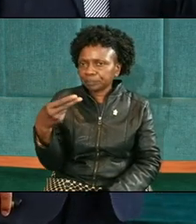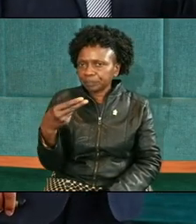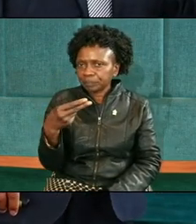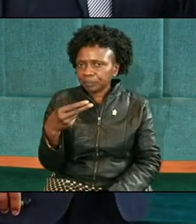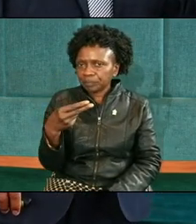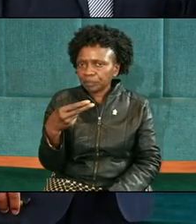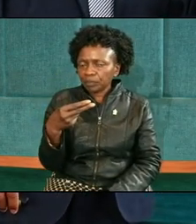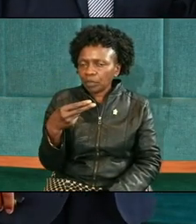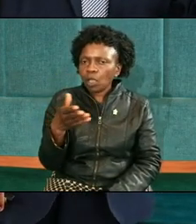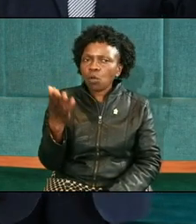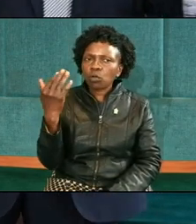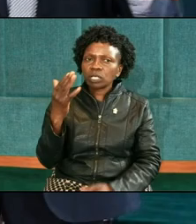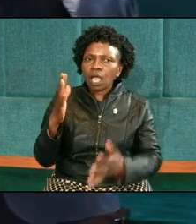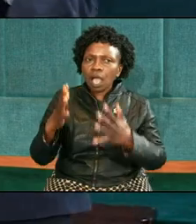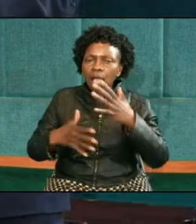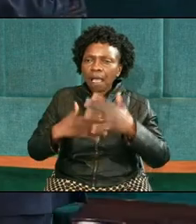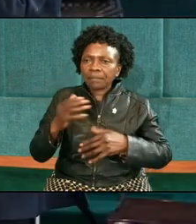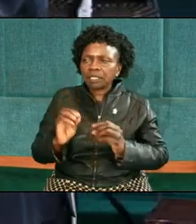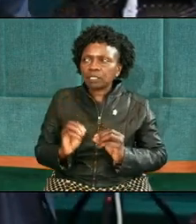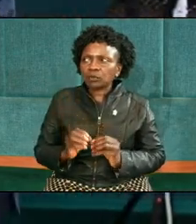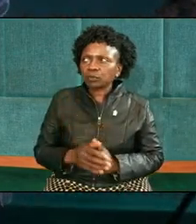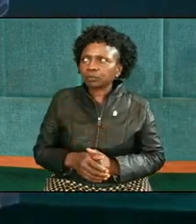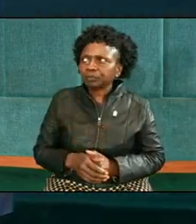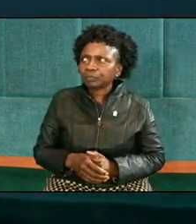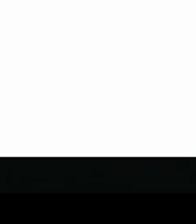was not happy.